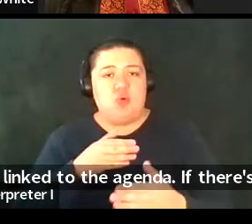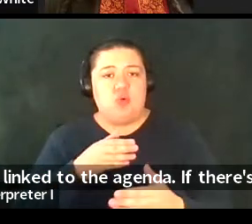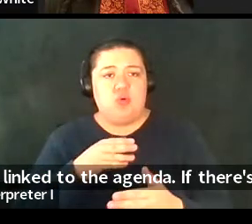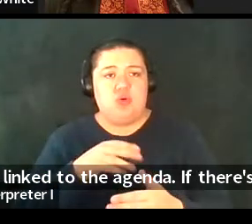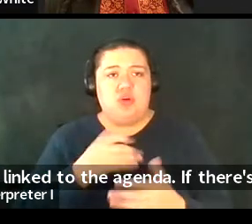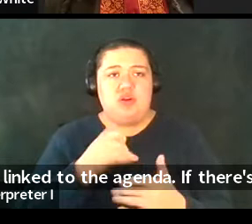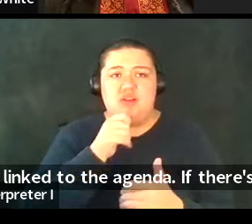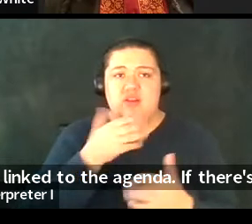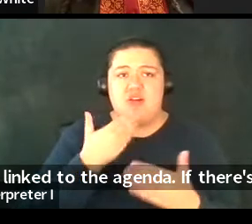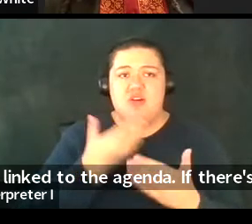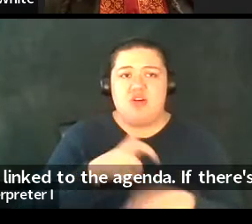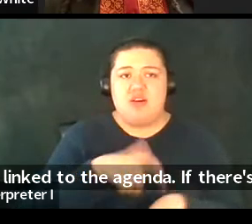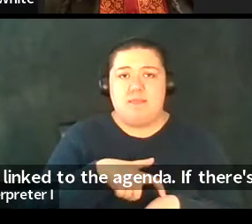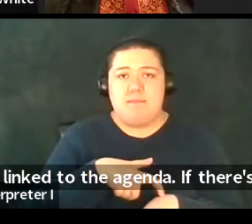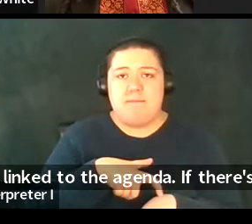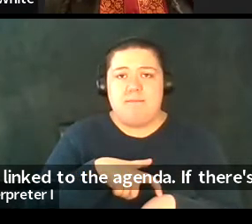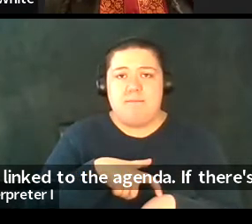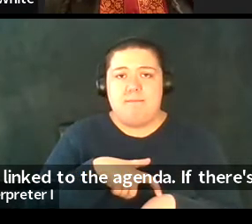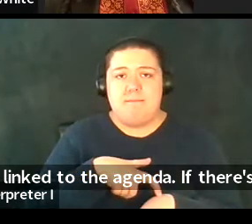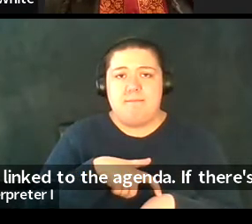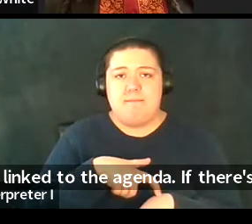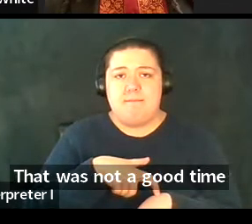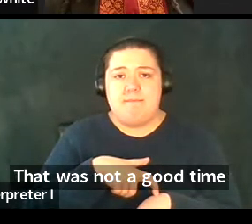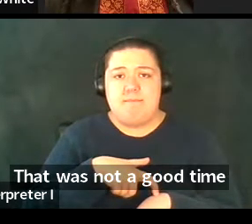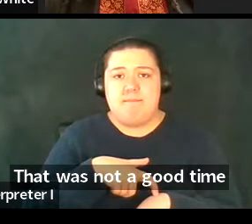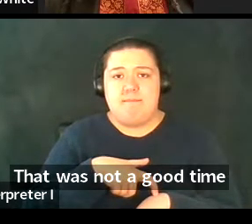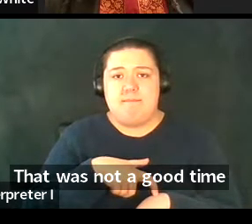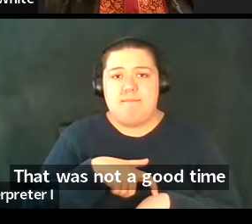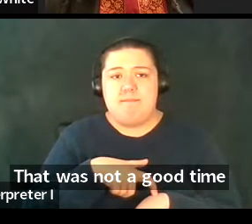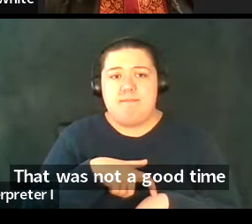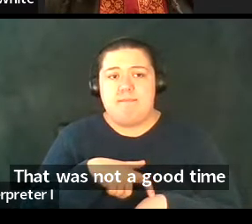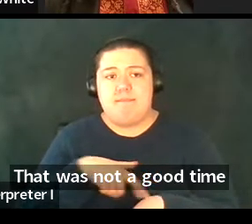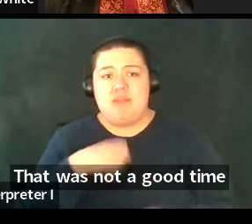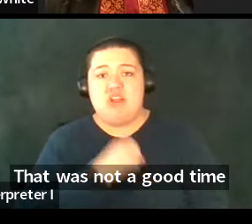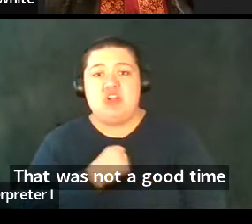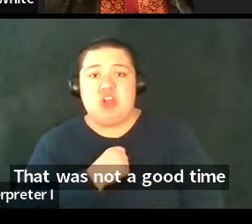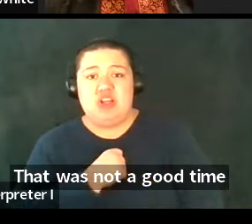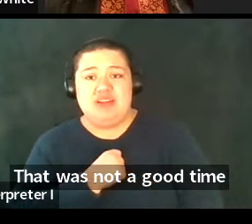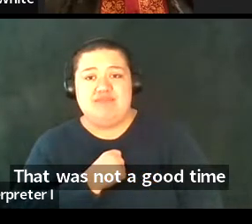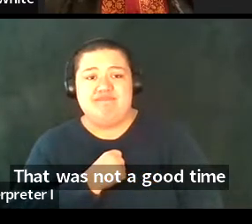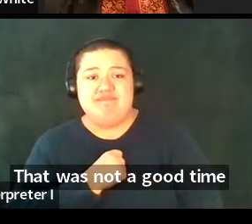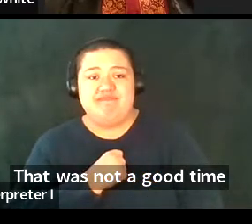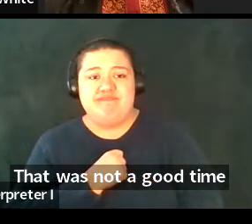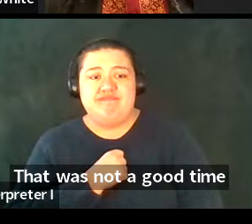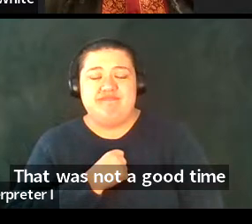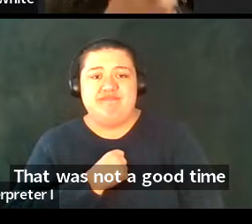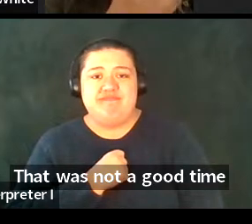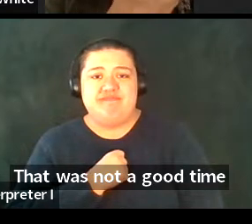time. Sorry.